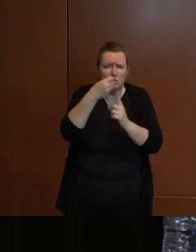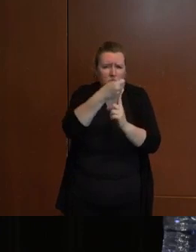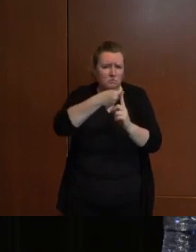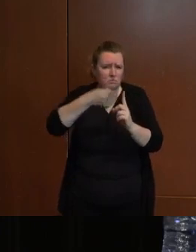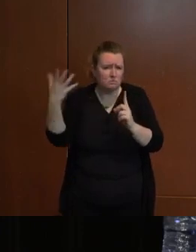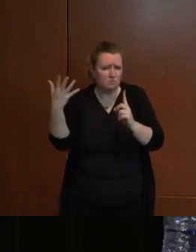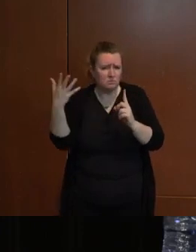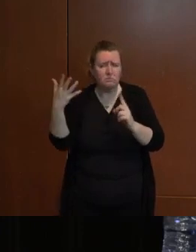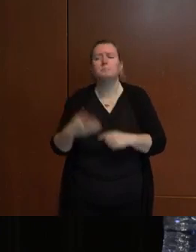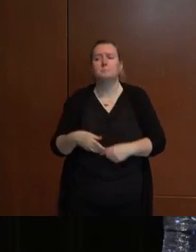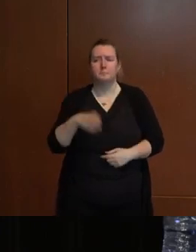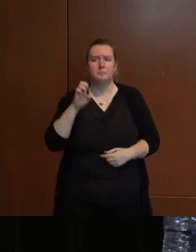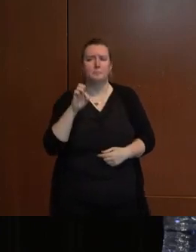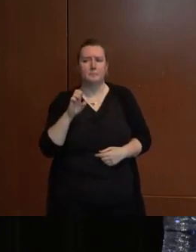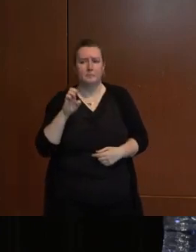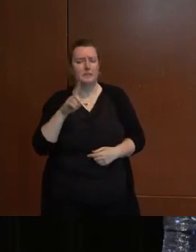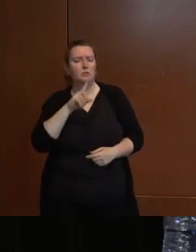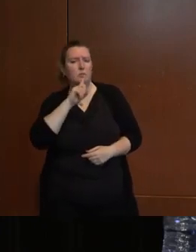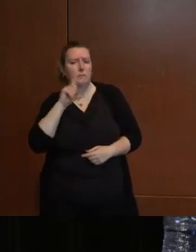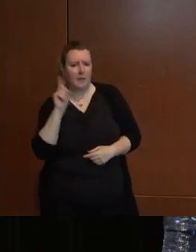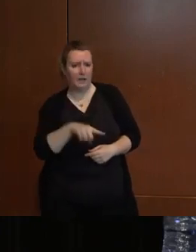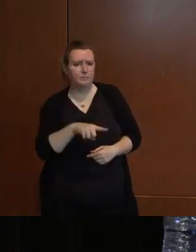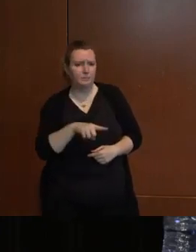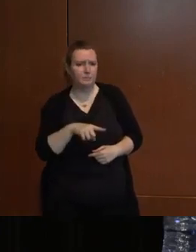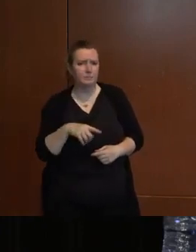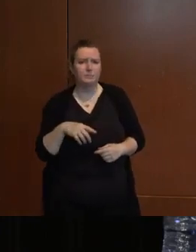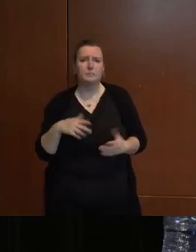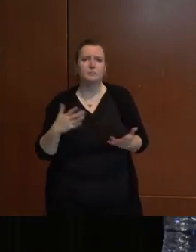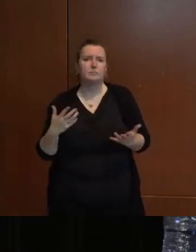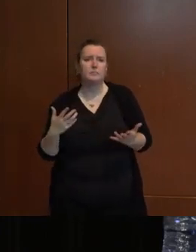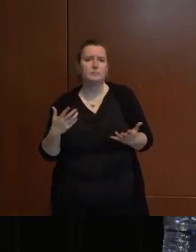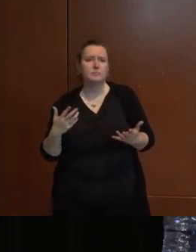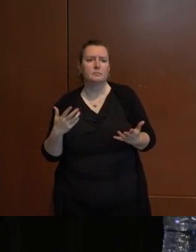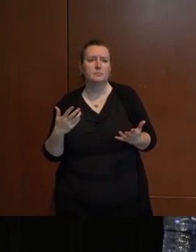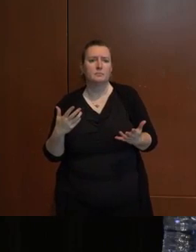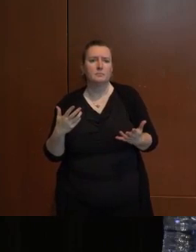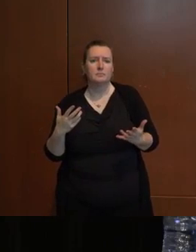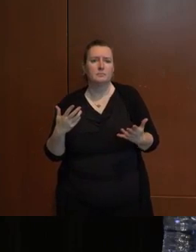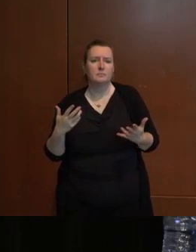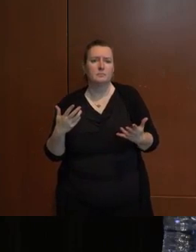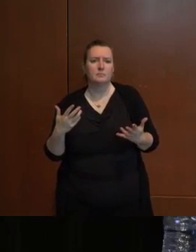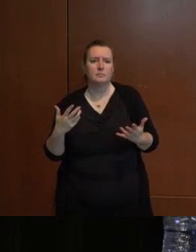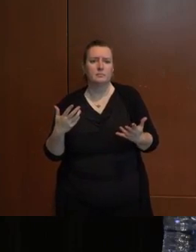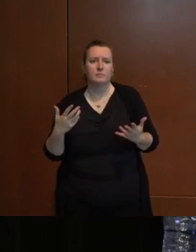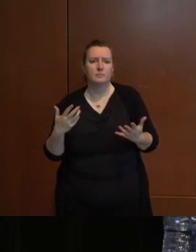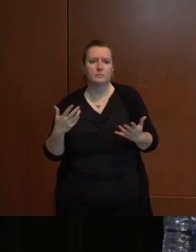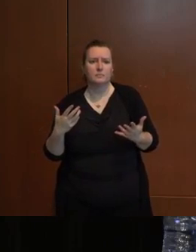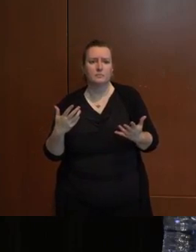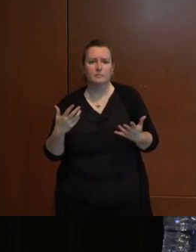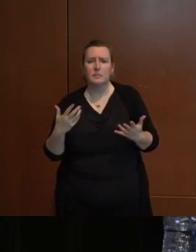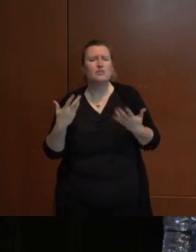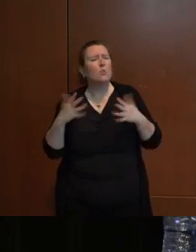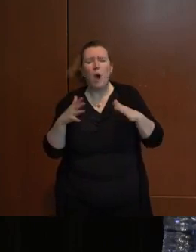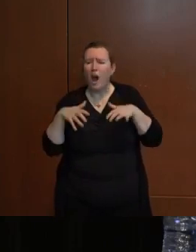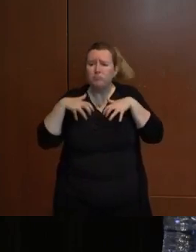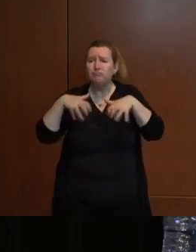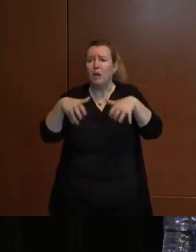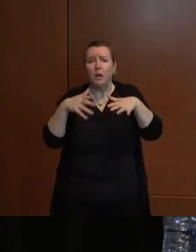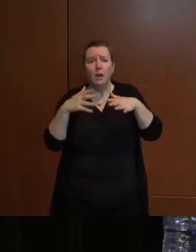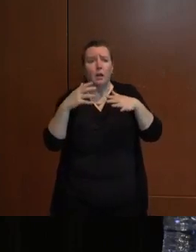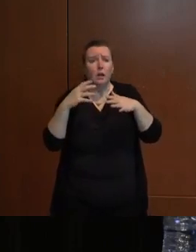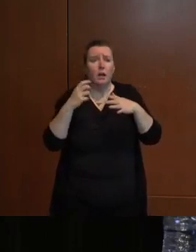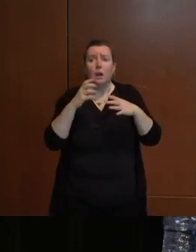happen is a large percentage of New Jersey to get prescriptions for a medication that may have no effect and pull that out of the supply lines for people that we